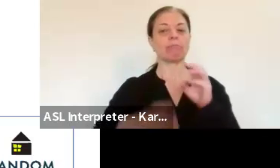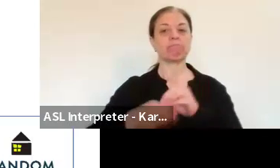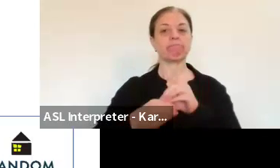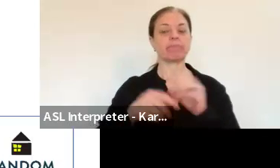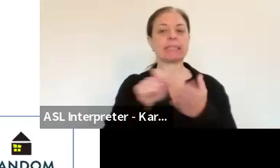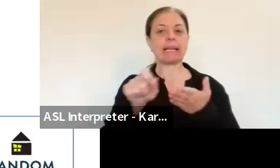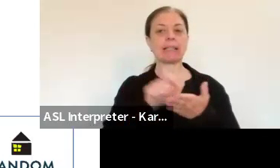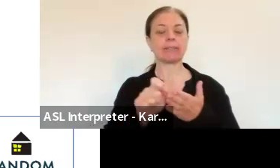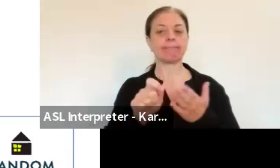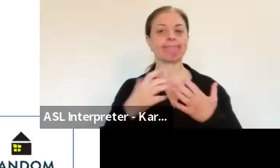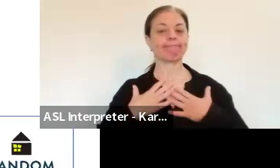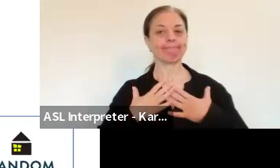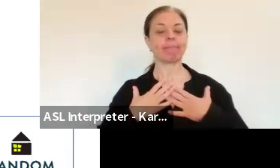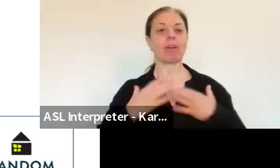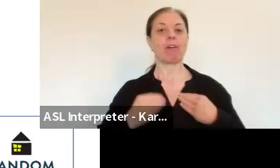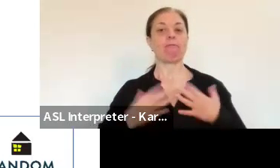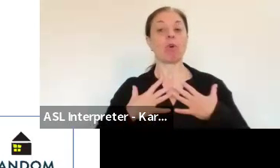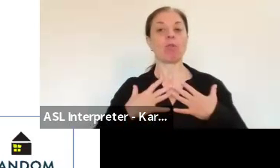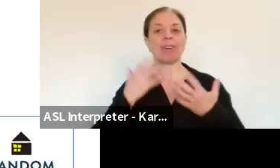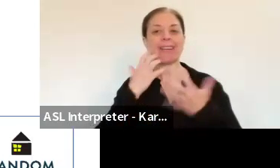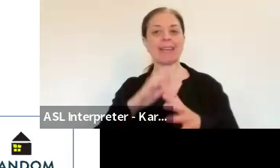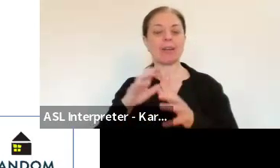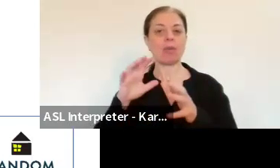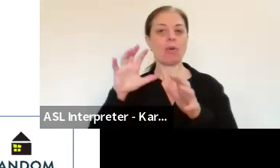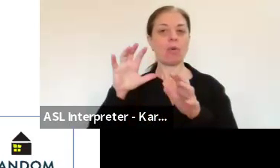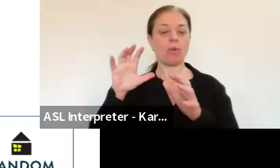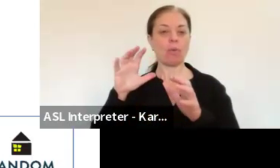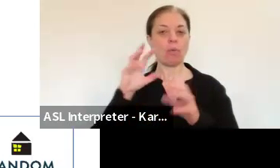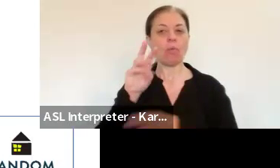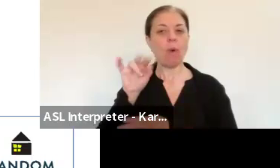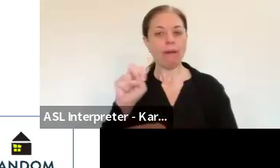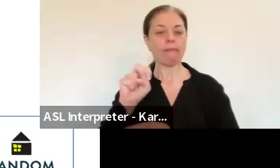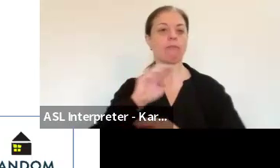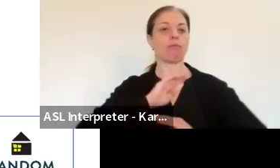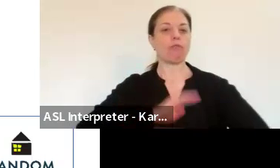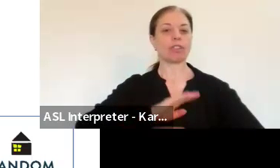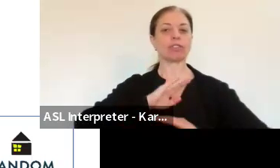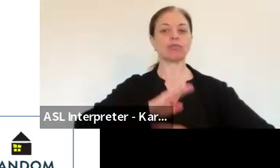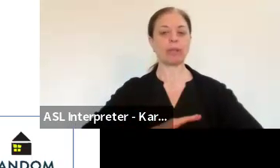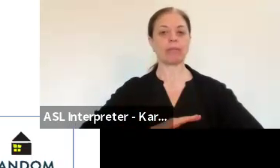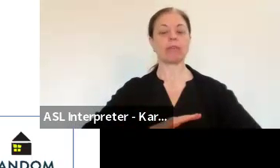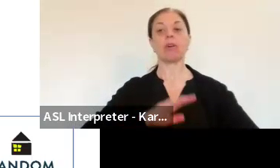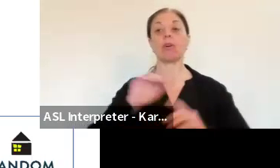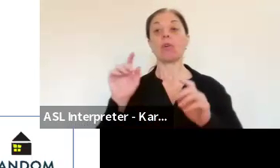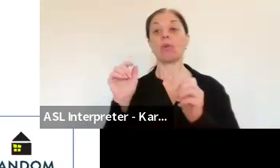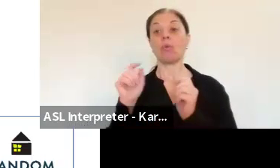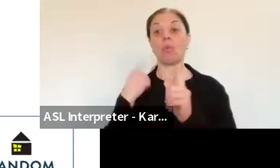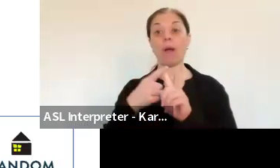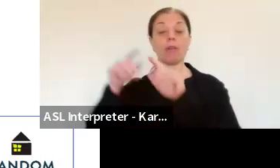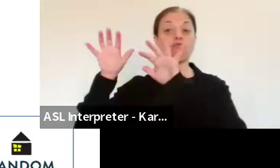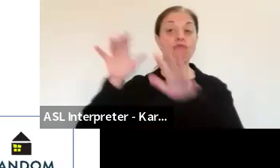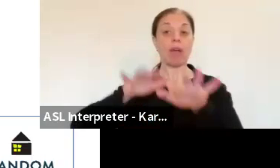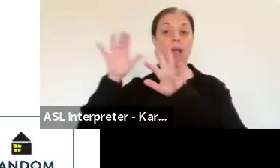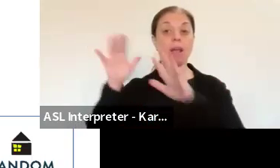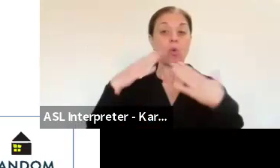stunningly evoke the intensity of a heat wave and the refreshing relief that comes with an unexpected downpour of a cooling